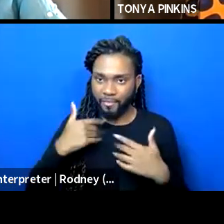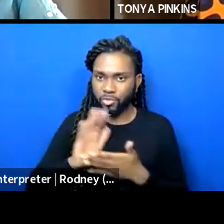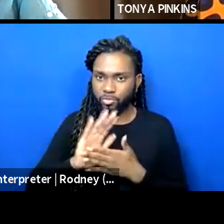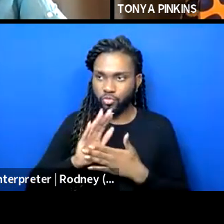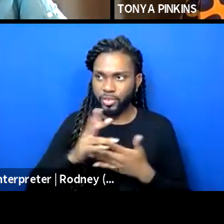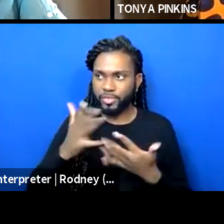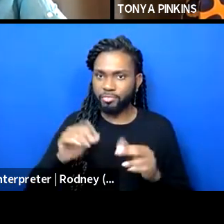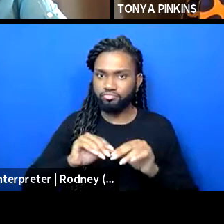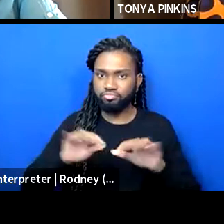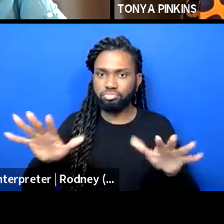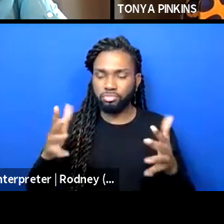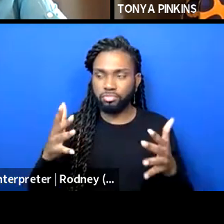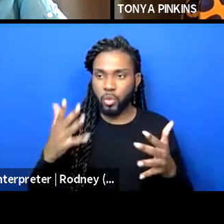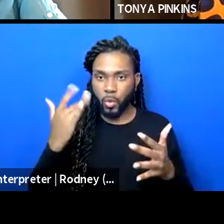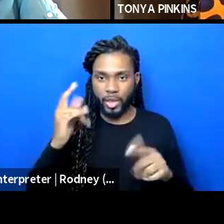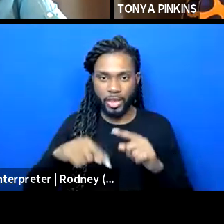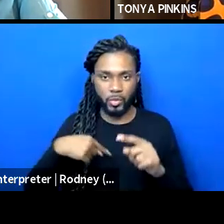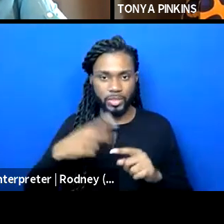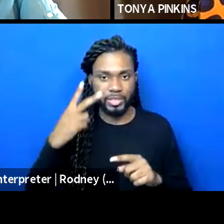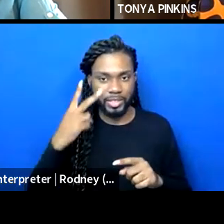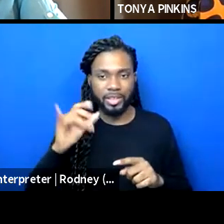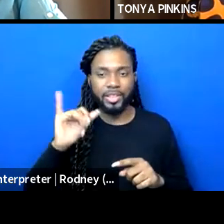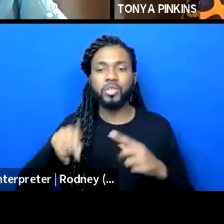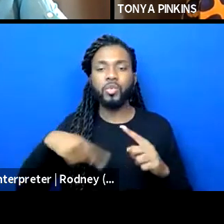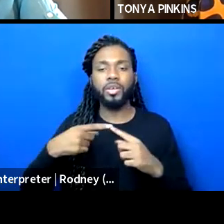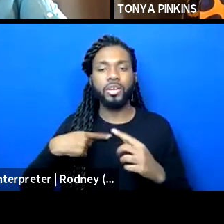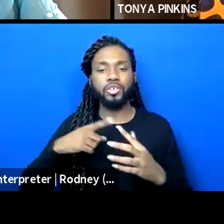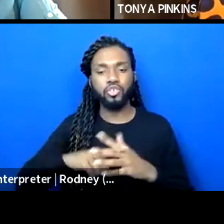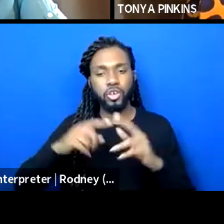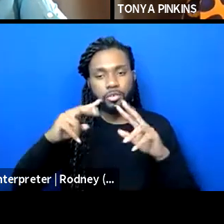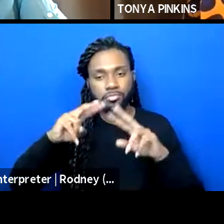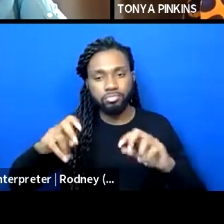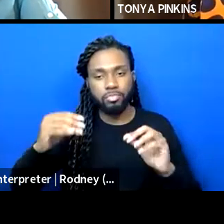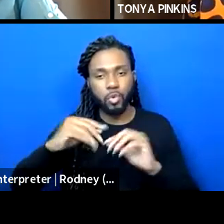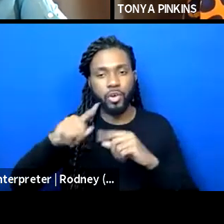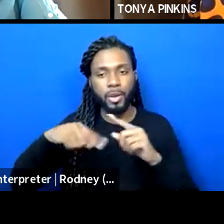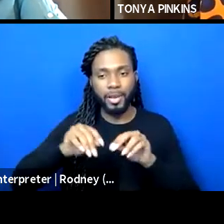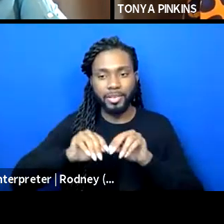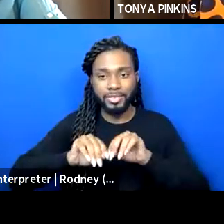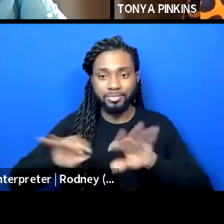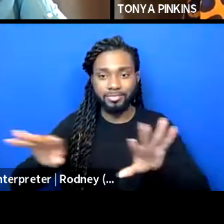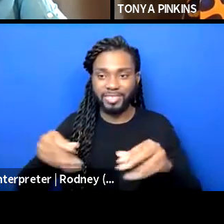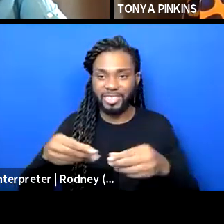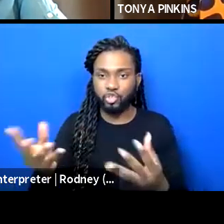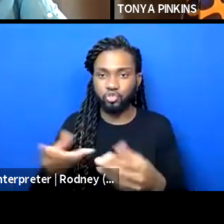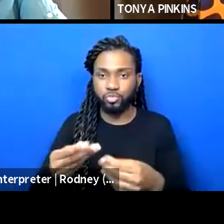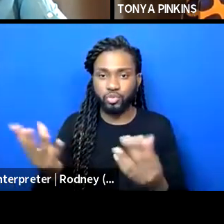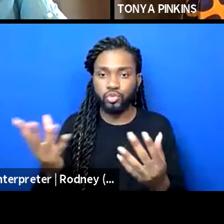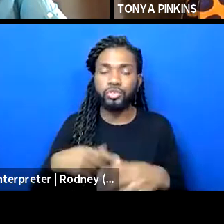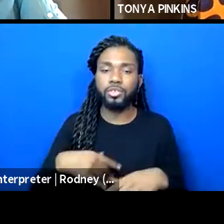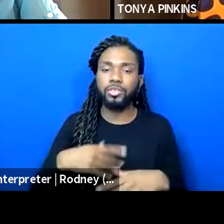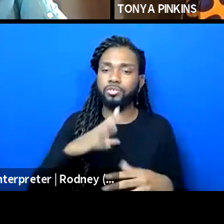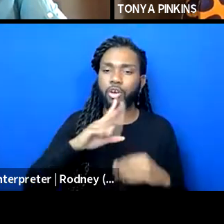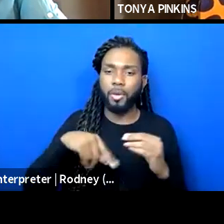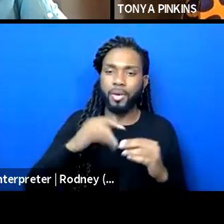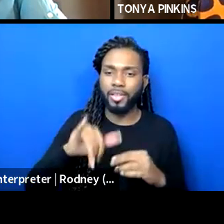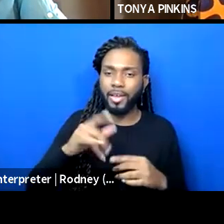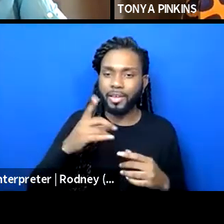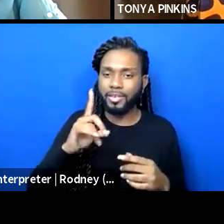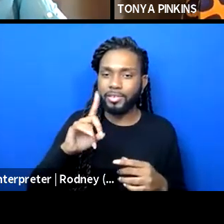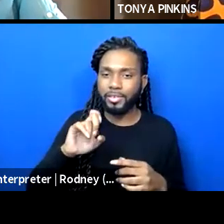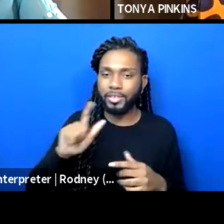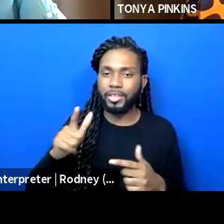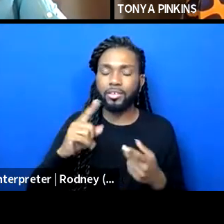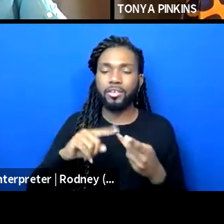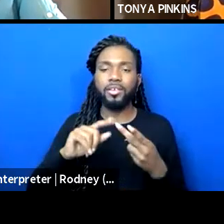that's when I started to learn more about distribution and connections to how distribution deals and the investment